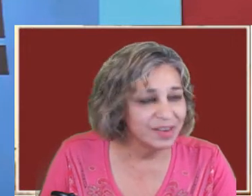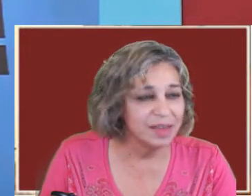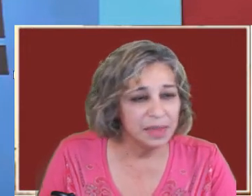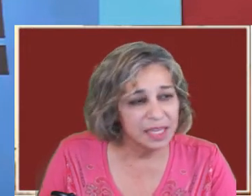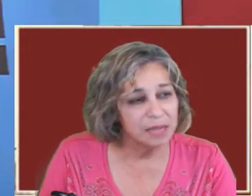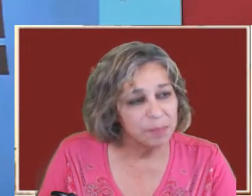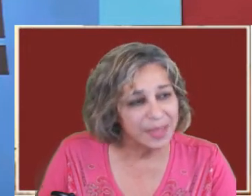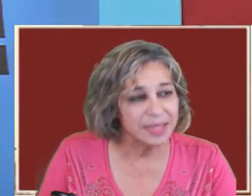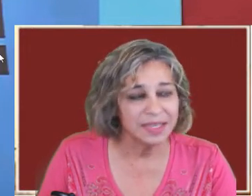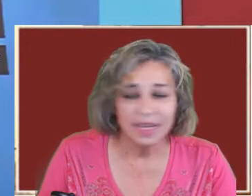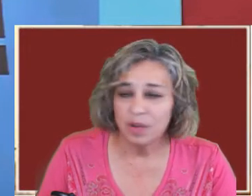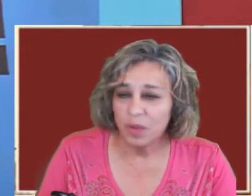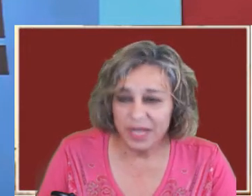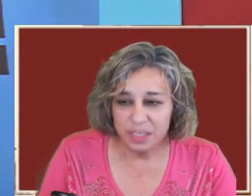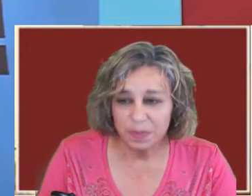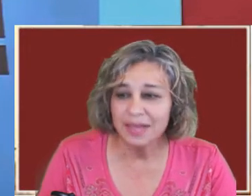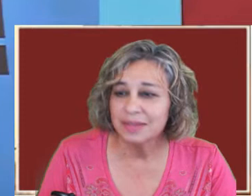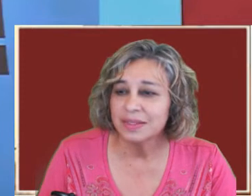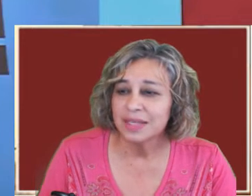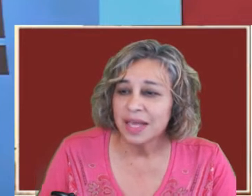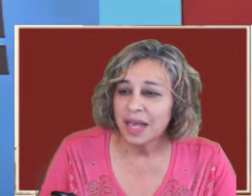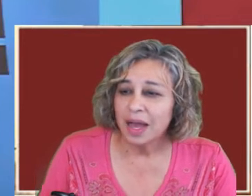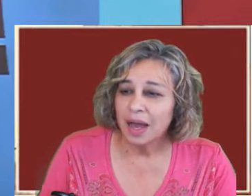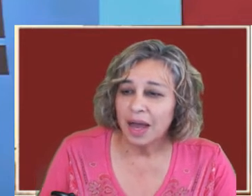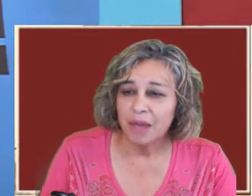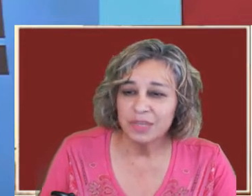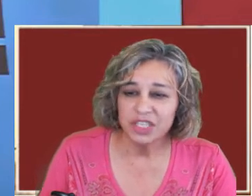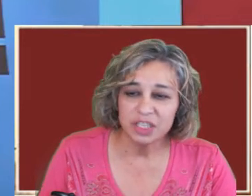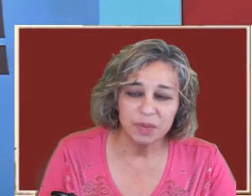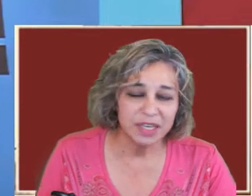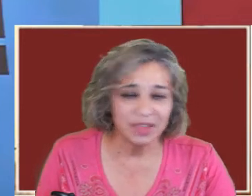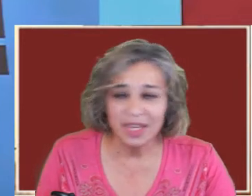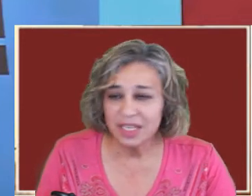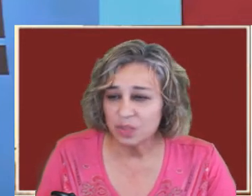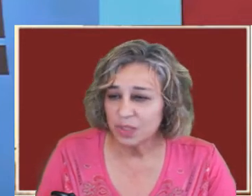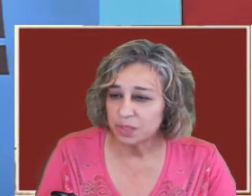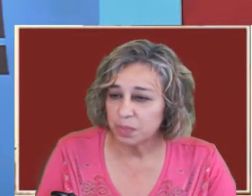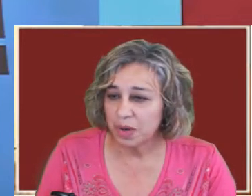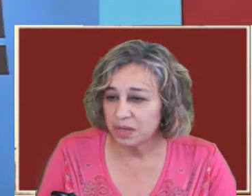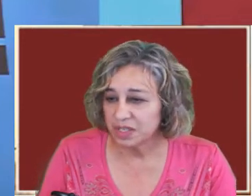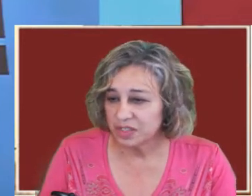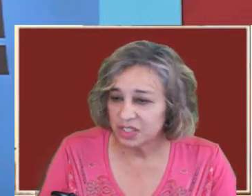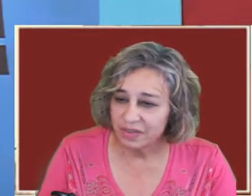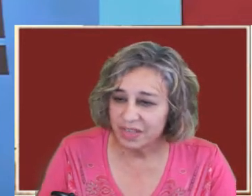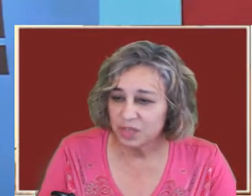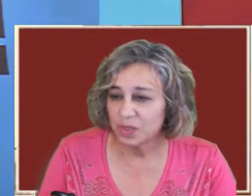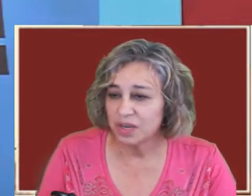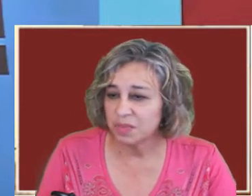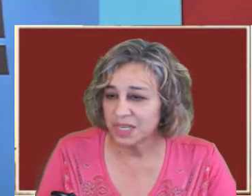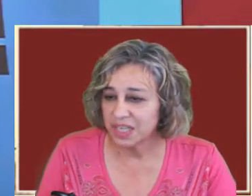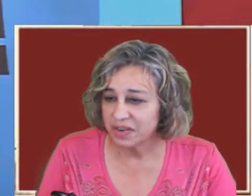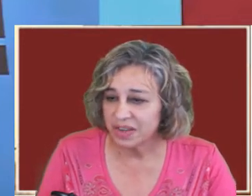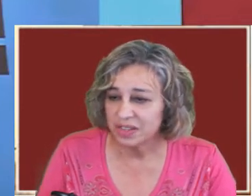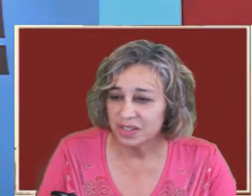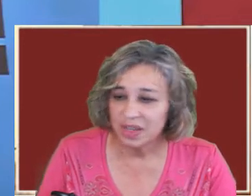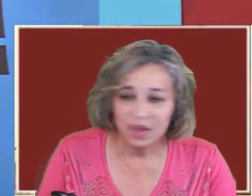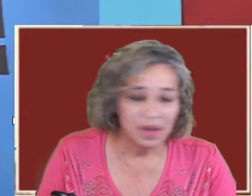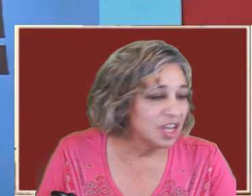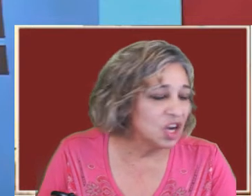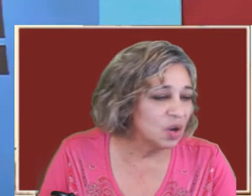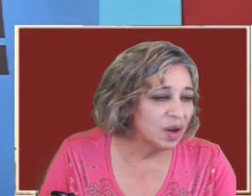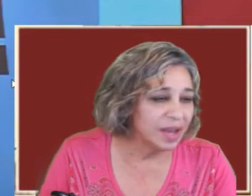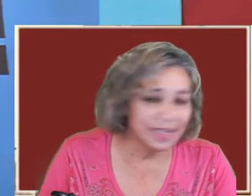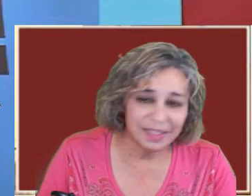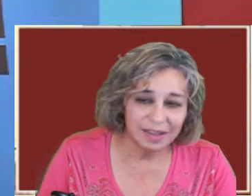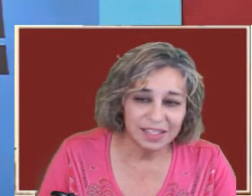every little bit, what he spends, how much is spent on this, what's personal service, what are materials, you